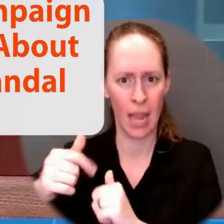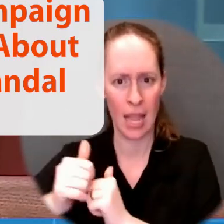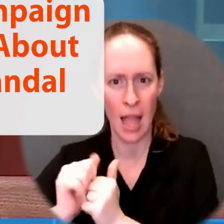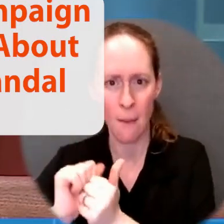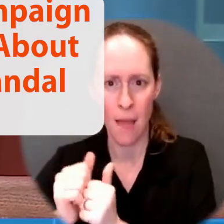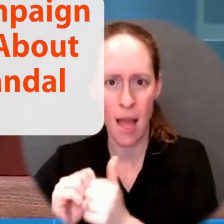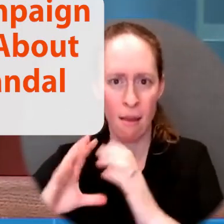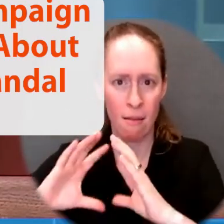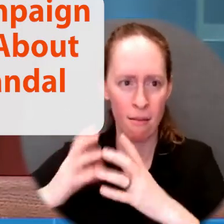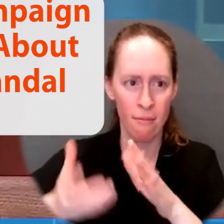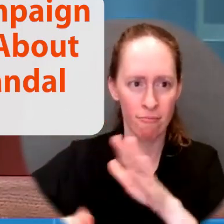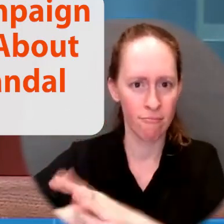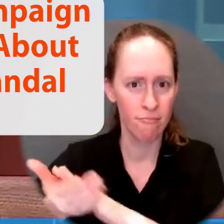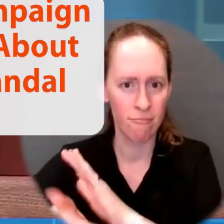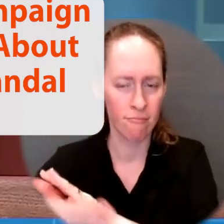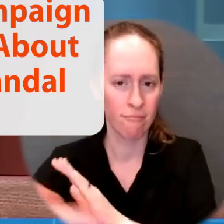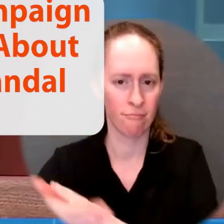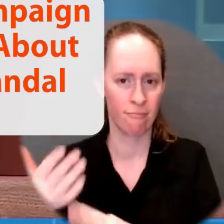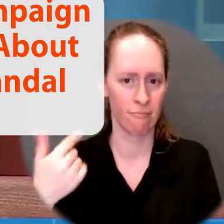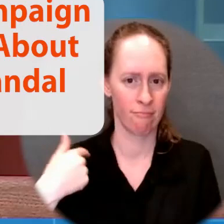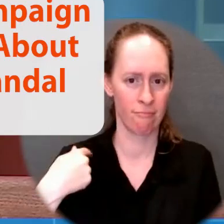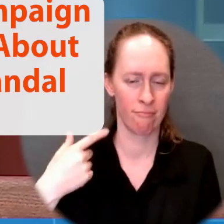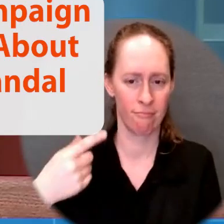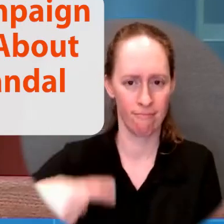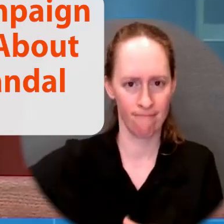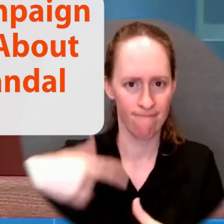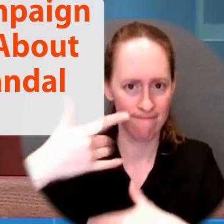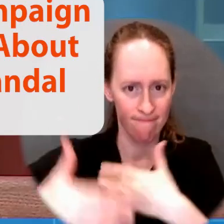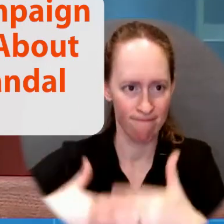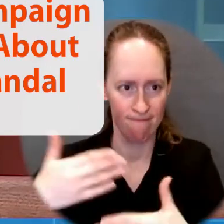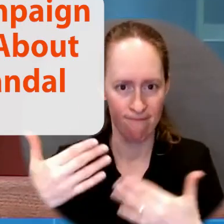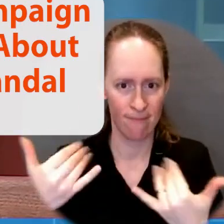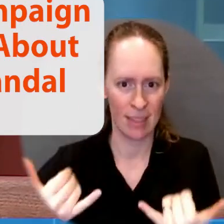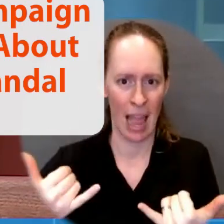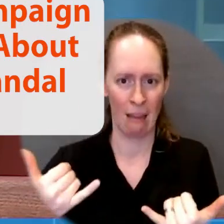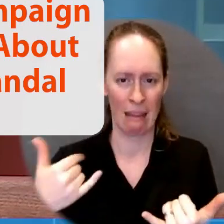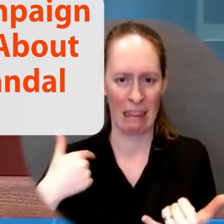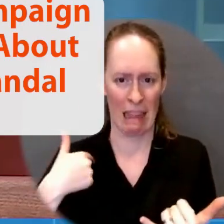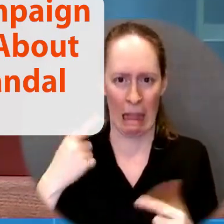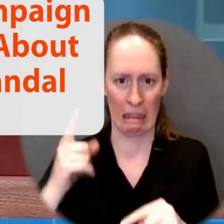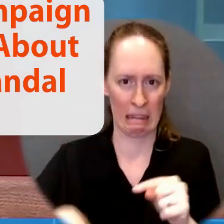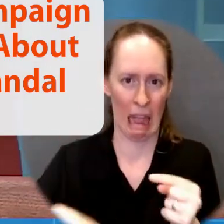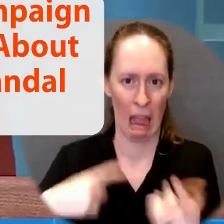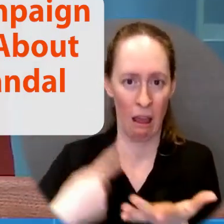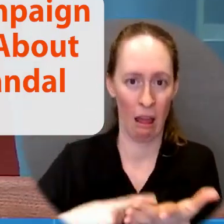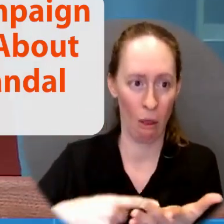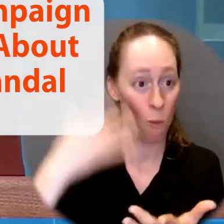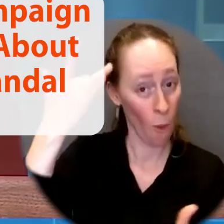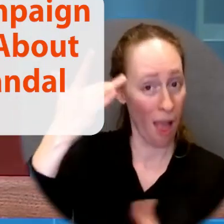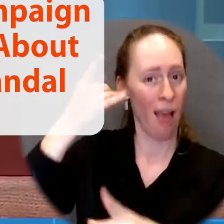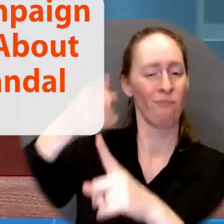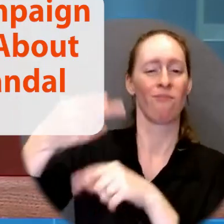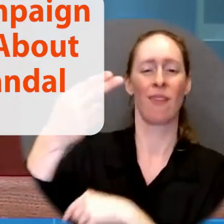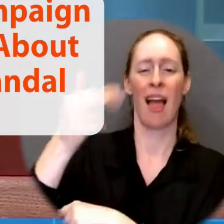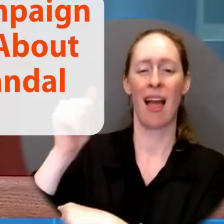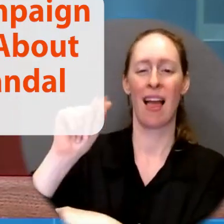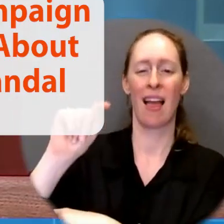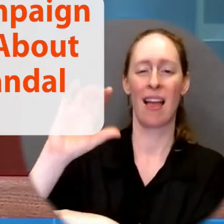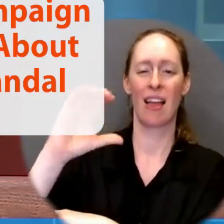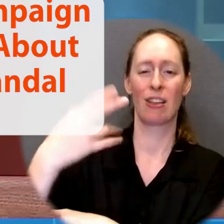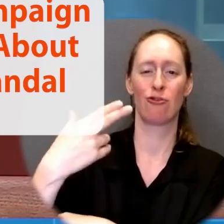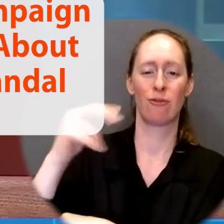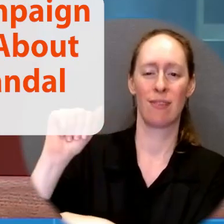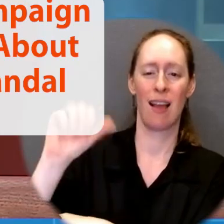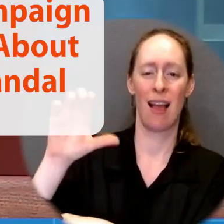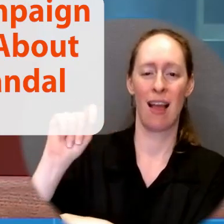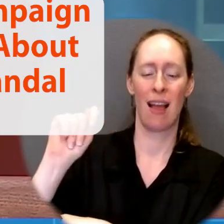political campaign, so I can't speak from that from here to that from here. I'm covered by the Hatch Act, and so I'm just not going to comment on the question